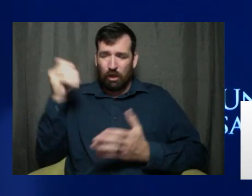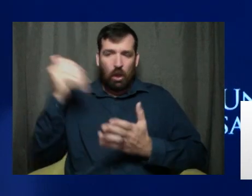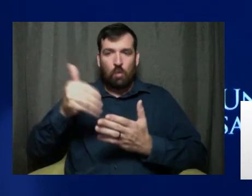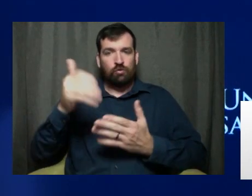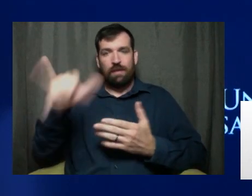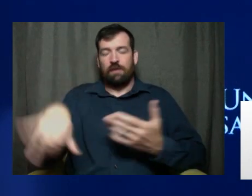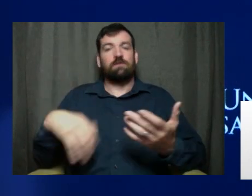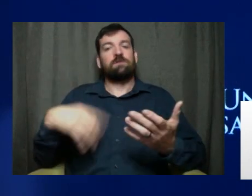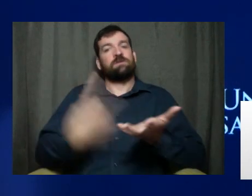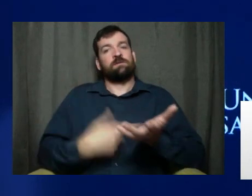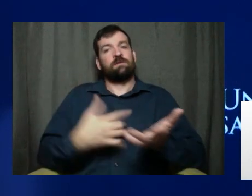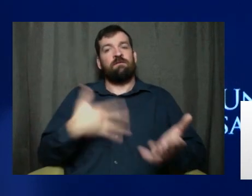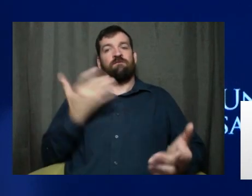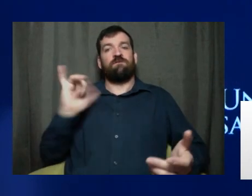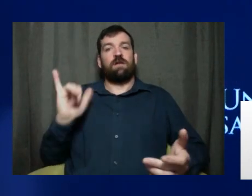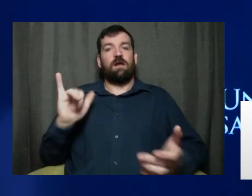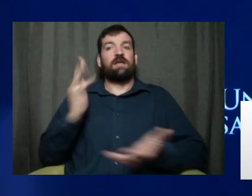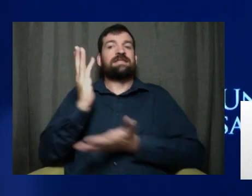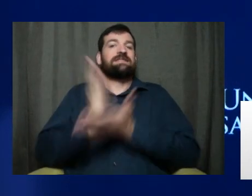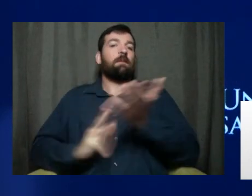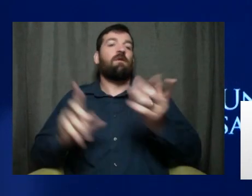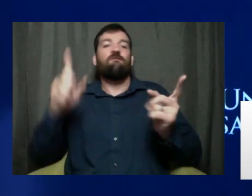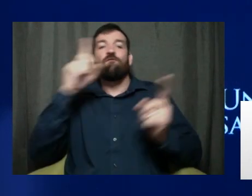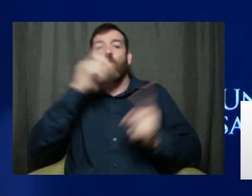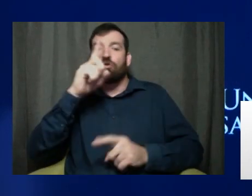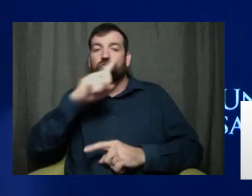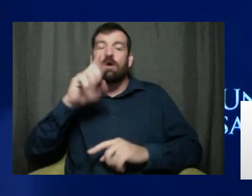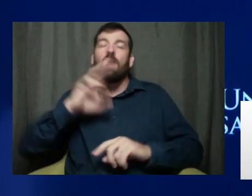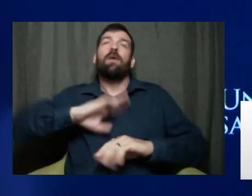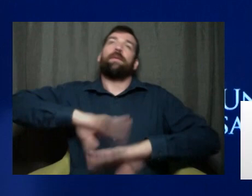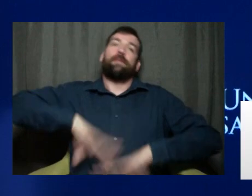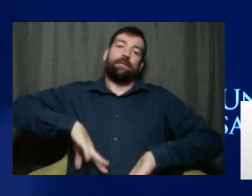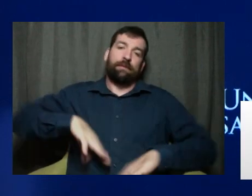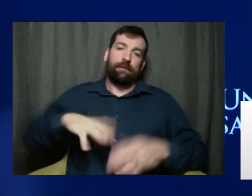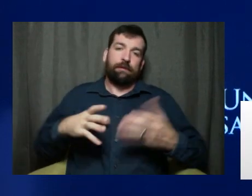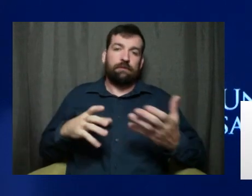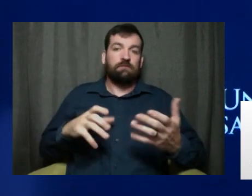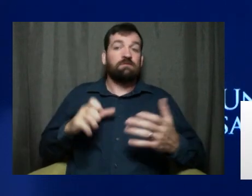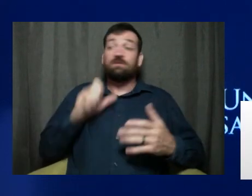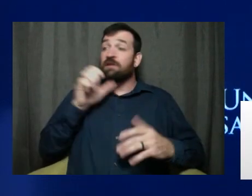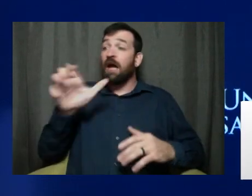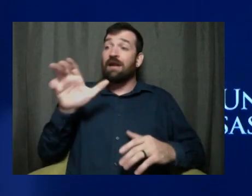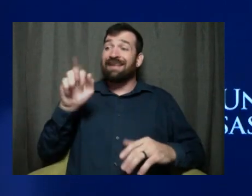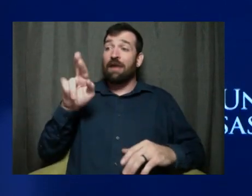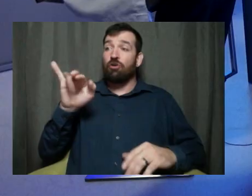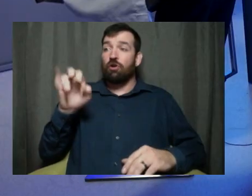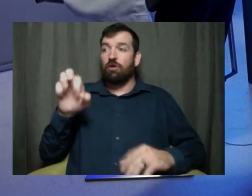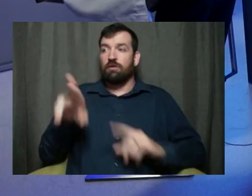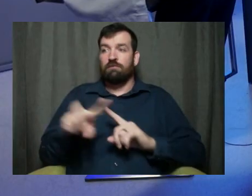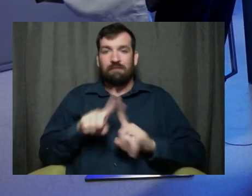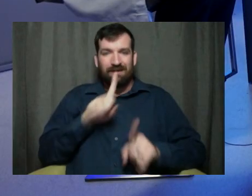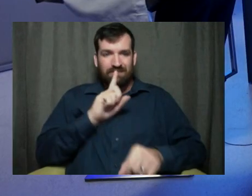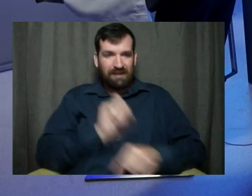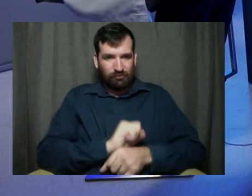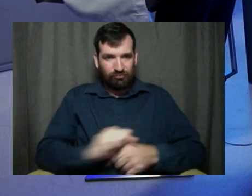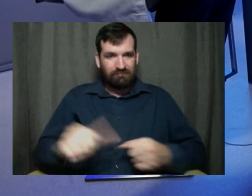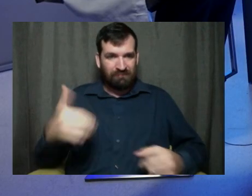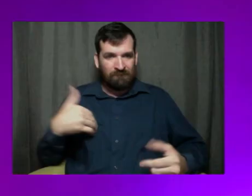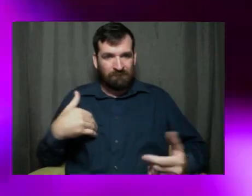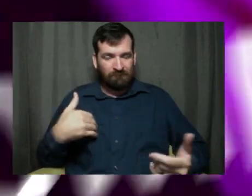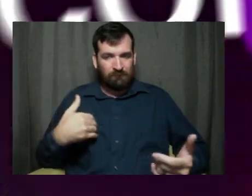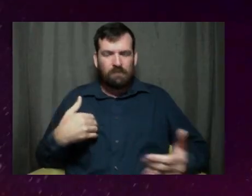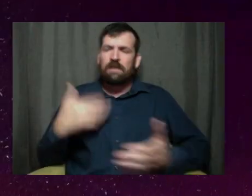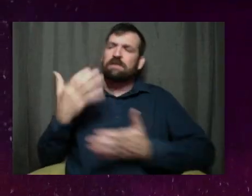feel like it can actually provide some false reassurance that someone's not a carrier when actually they might be. I want to get to some